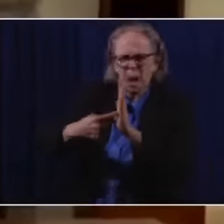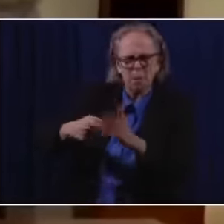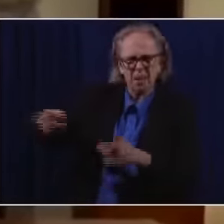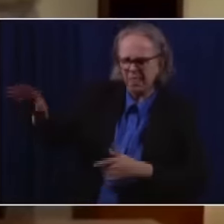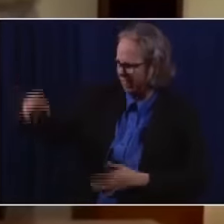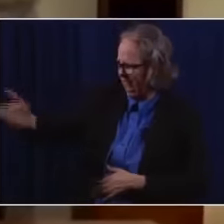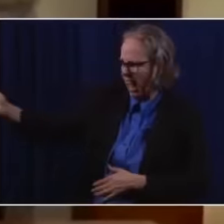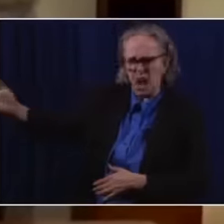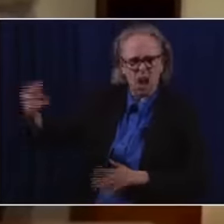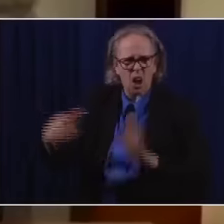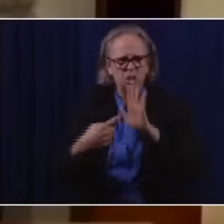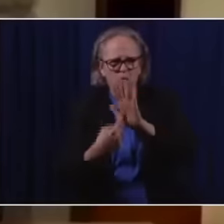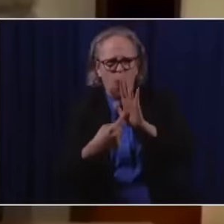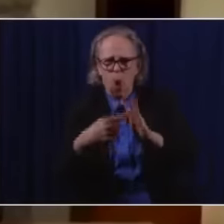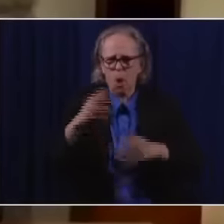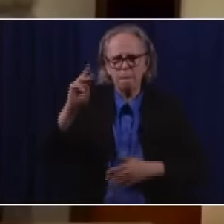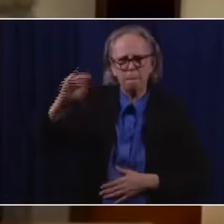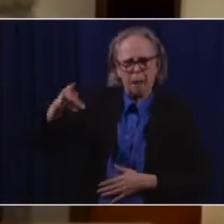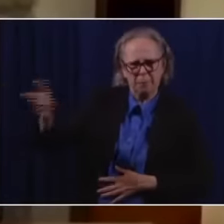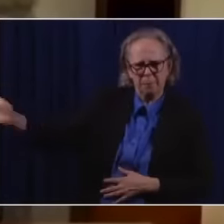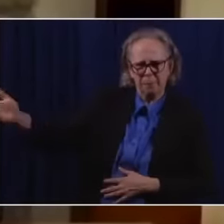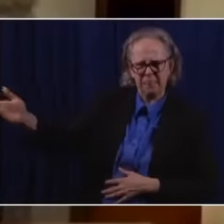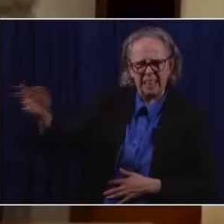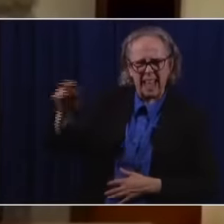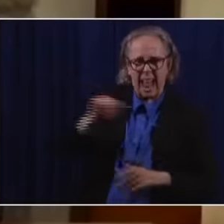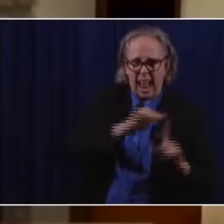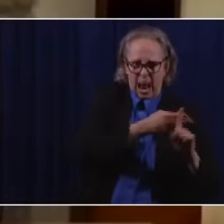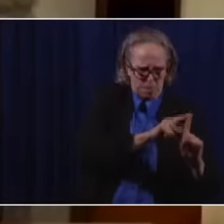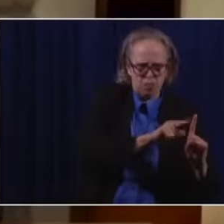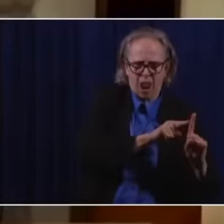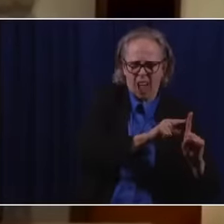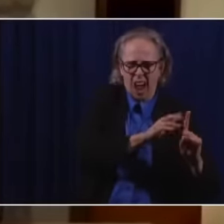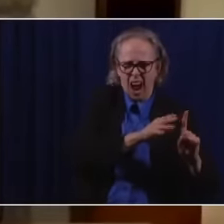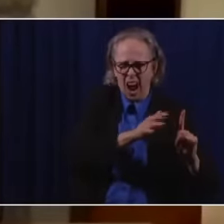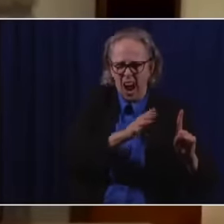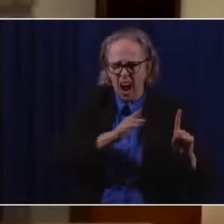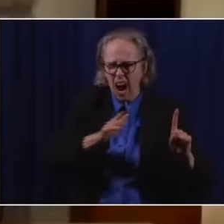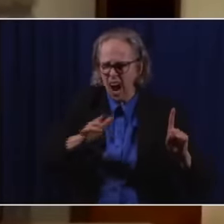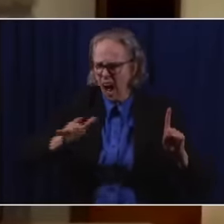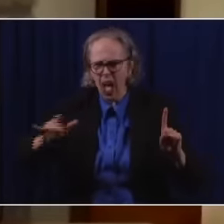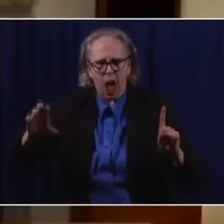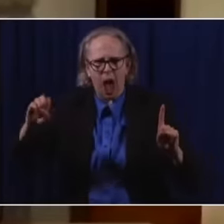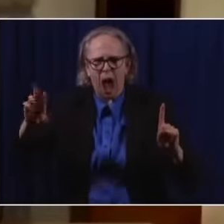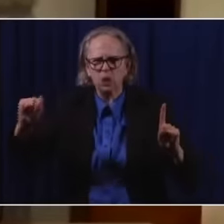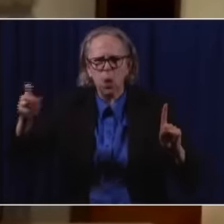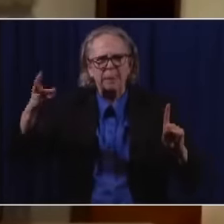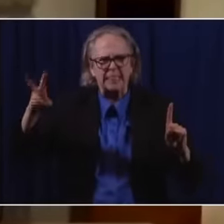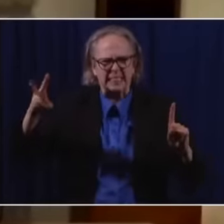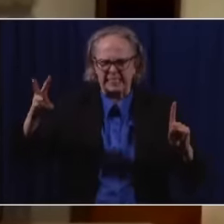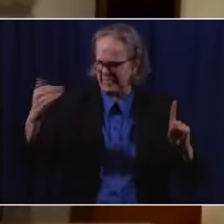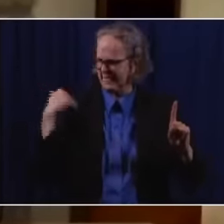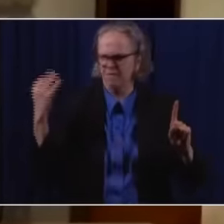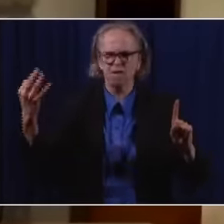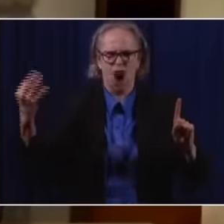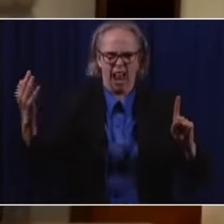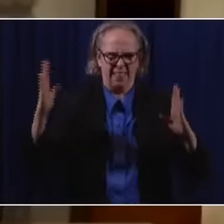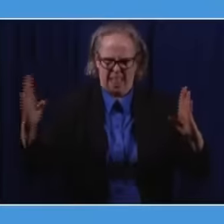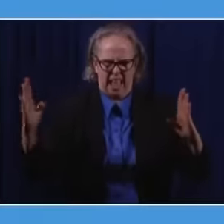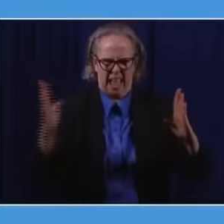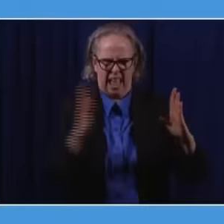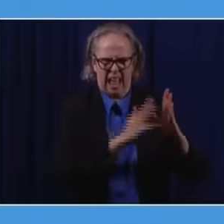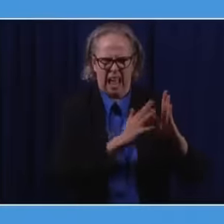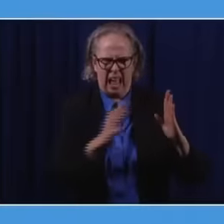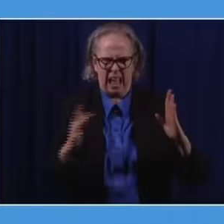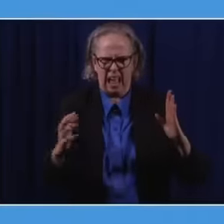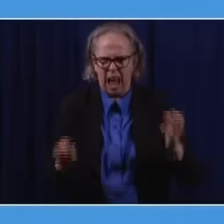this goes from April to October 16th, and this is the patient count in the hospital. So it's